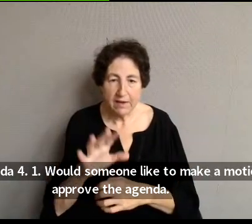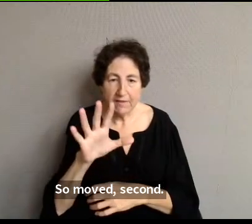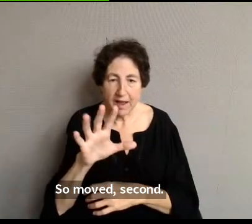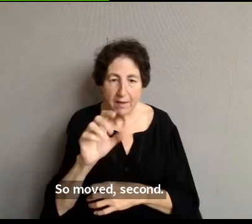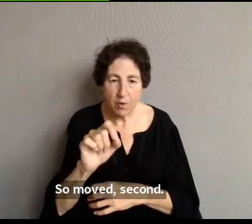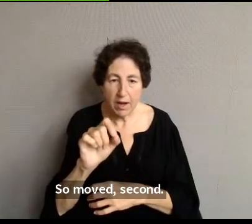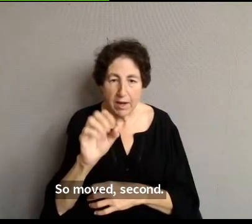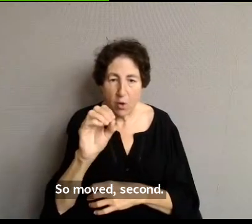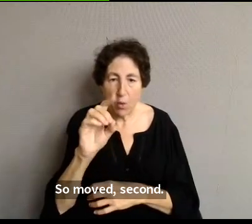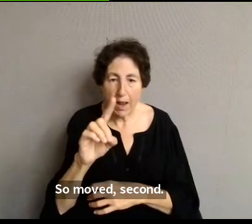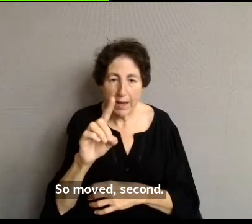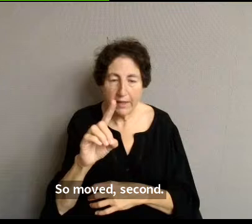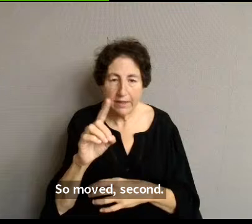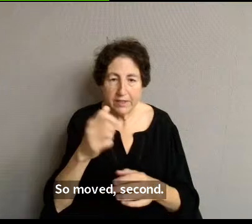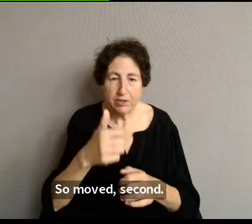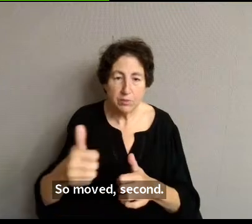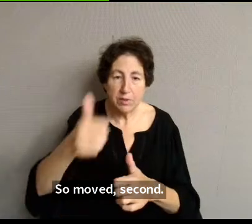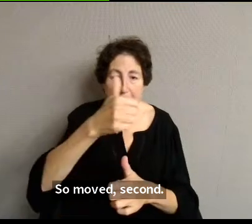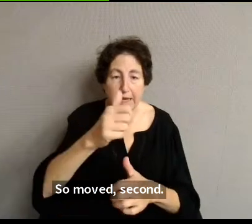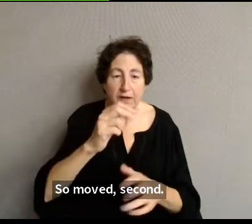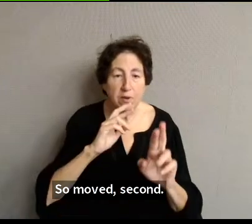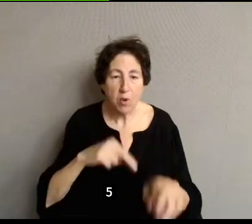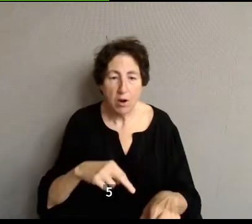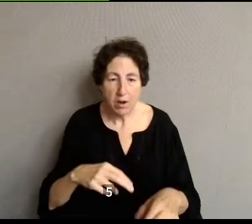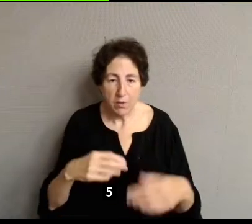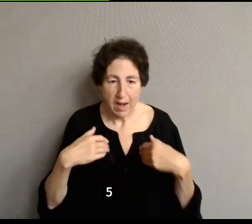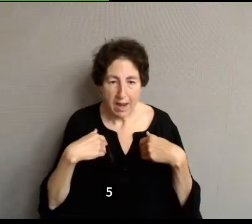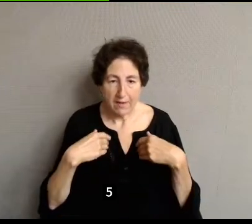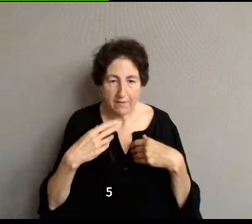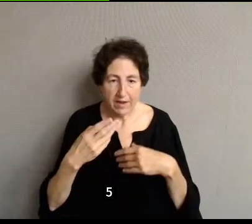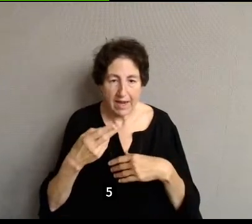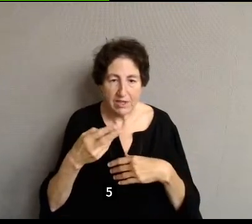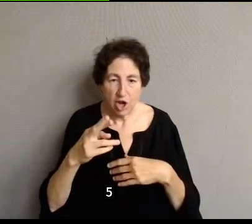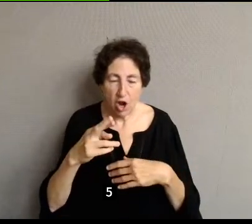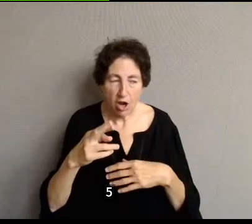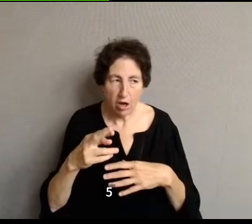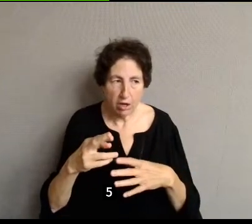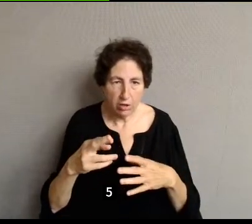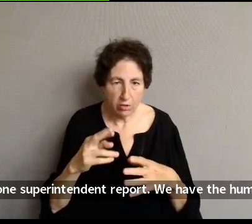5.01 Superintendent Report, we have the Human Resource Department. Do we need to vote?